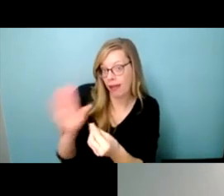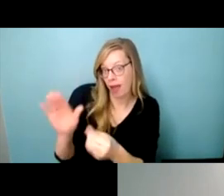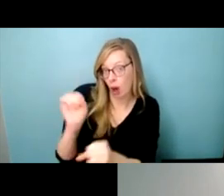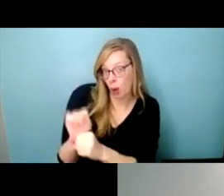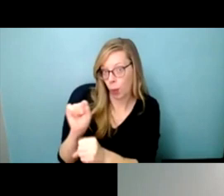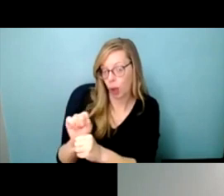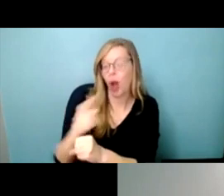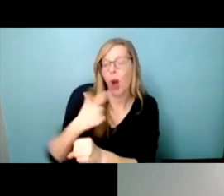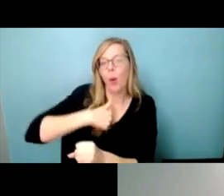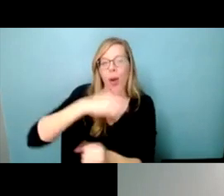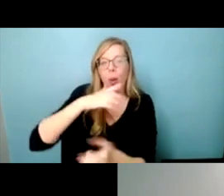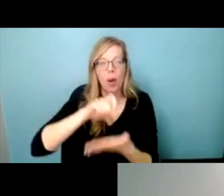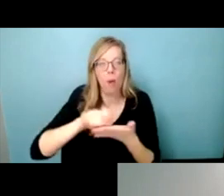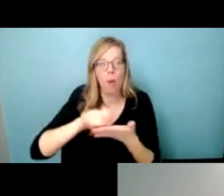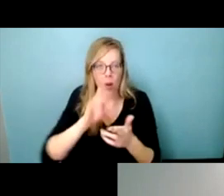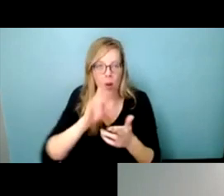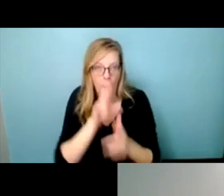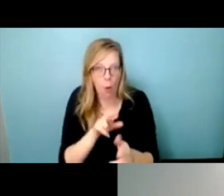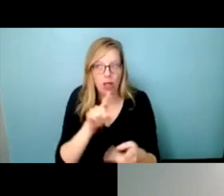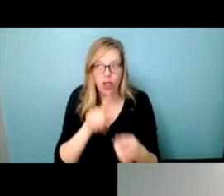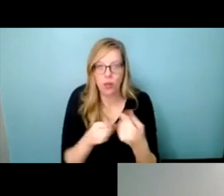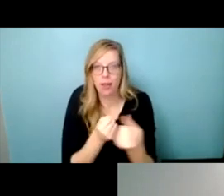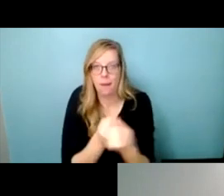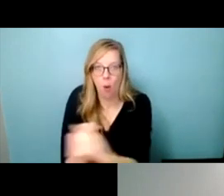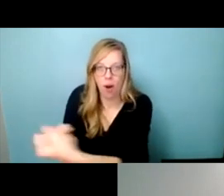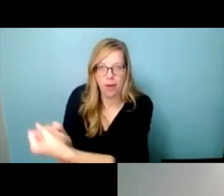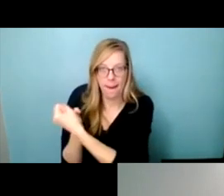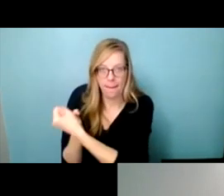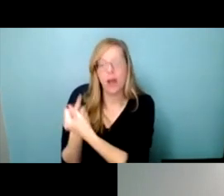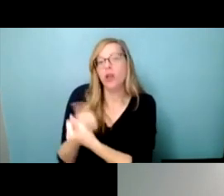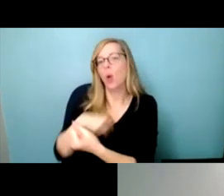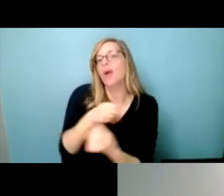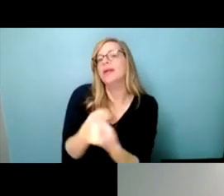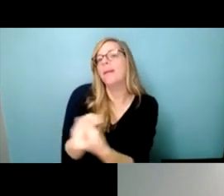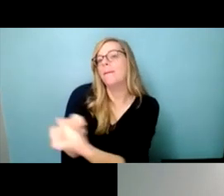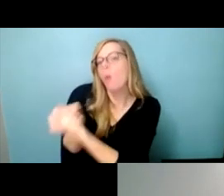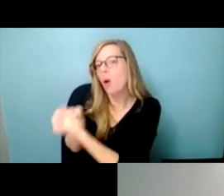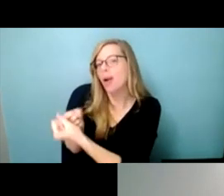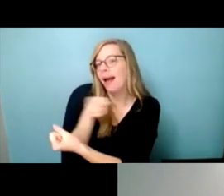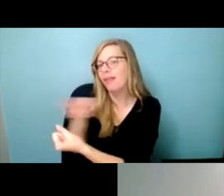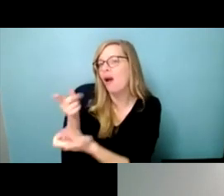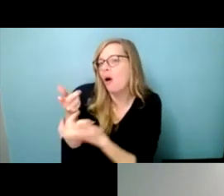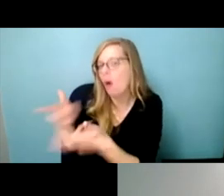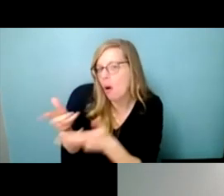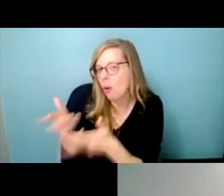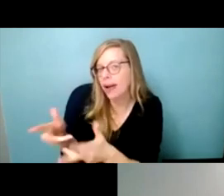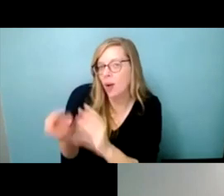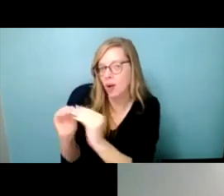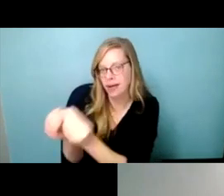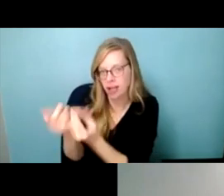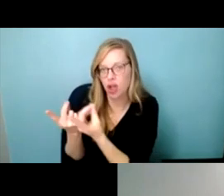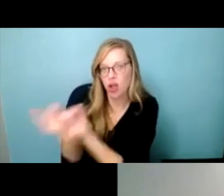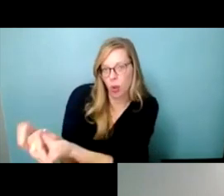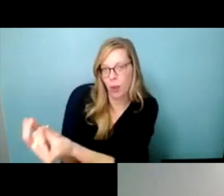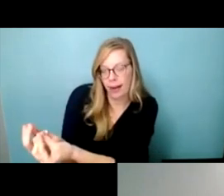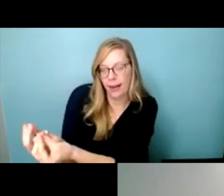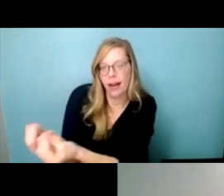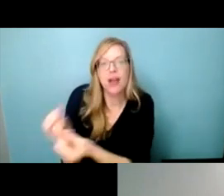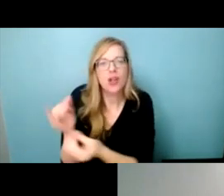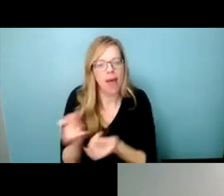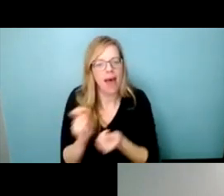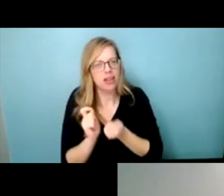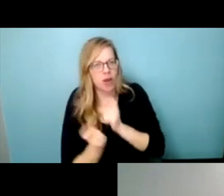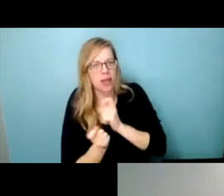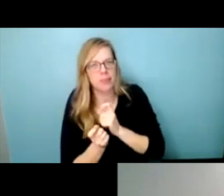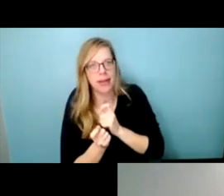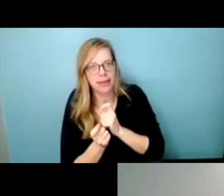them. And so it becomes more of a support to the existing work in the community instead of us doing it. But that's an adjustment that was made in